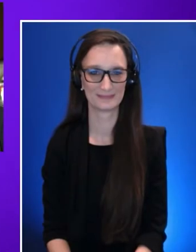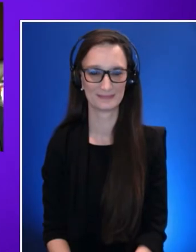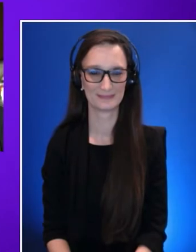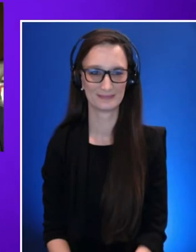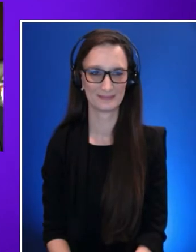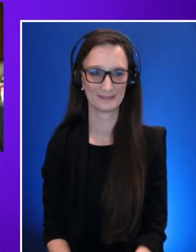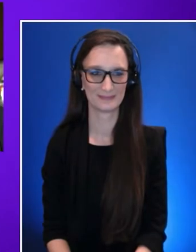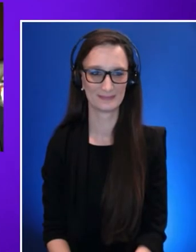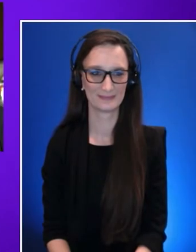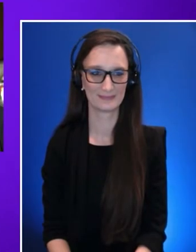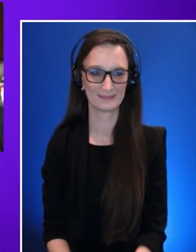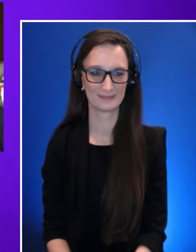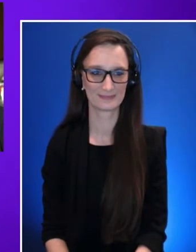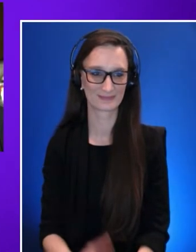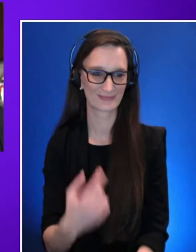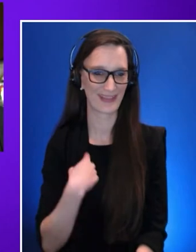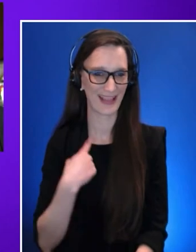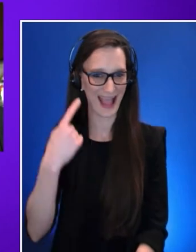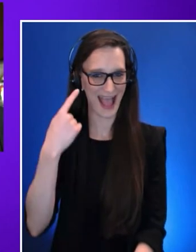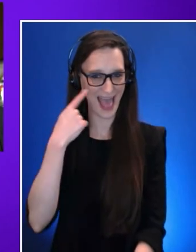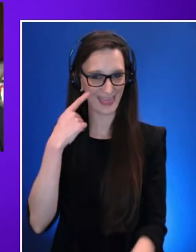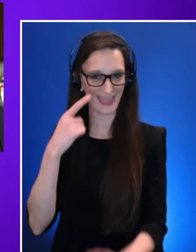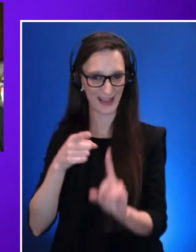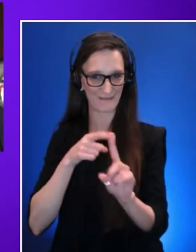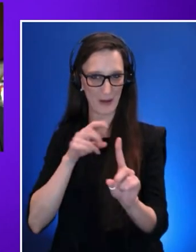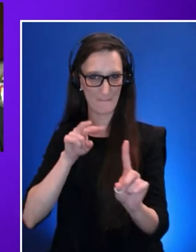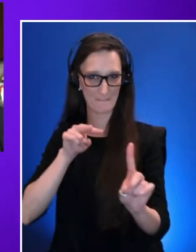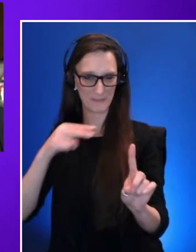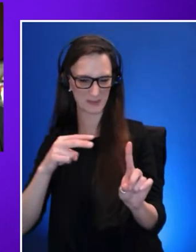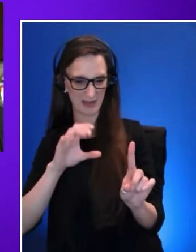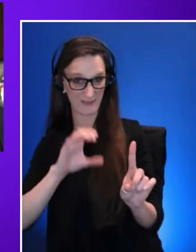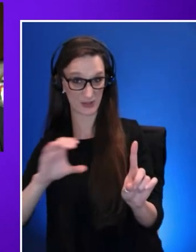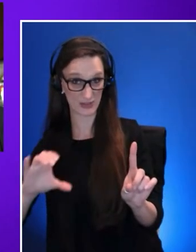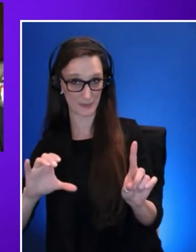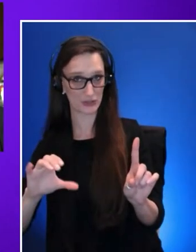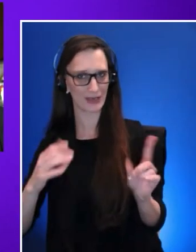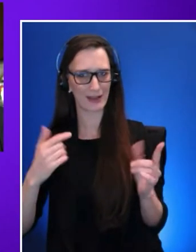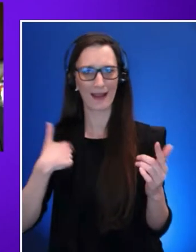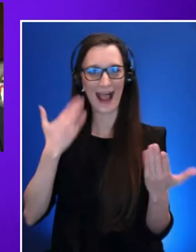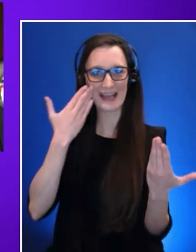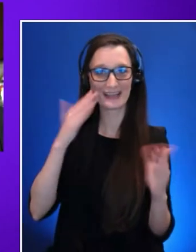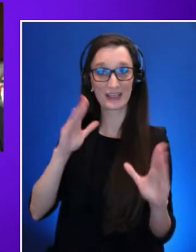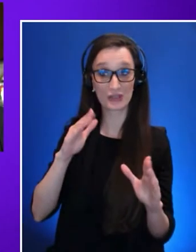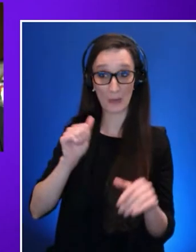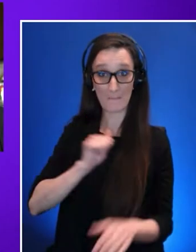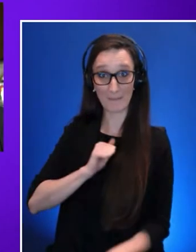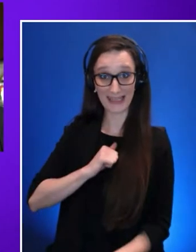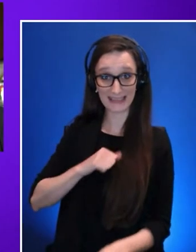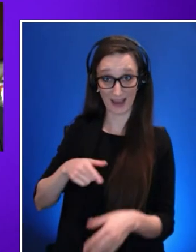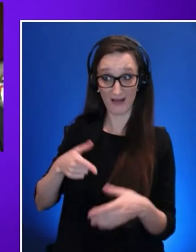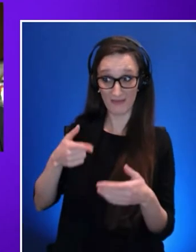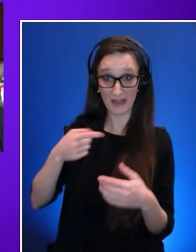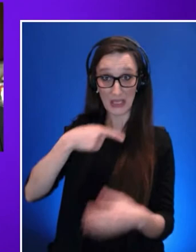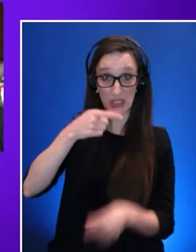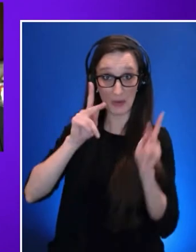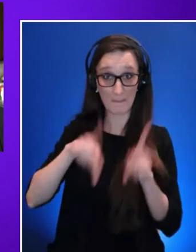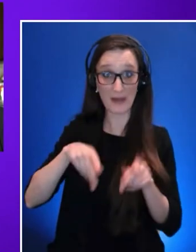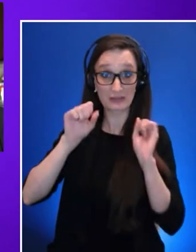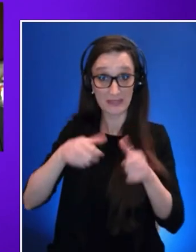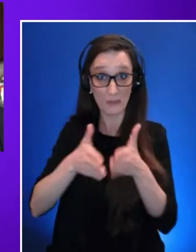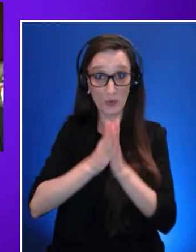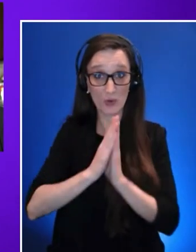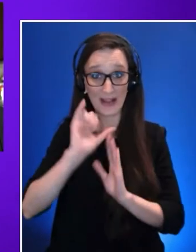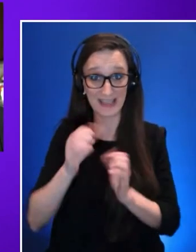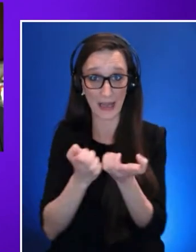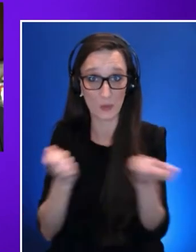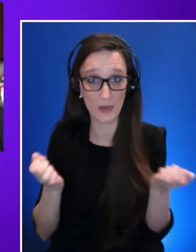I think from the captioning point, I didn't know that I, as a hearing person, can ask for that device. I'm always afraid that I'm going to take